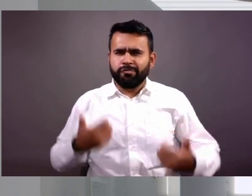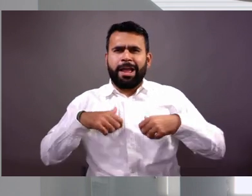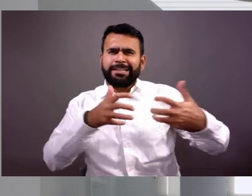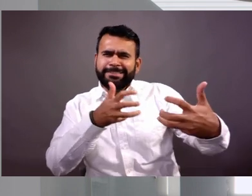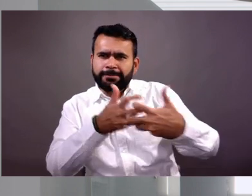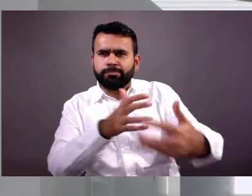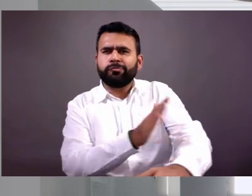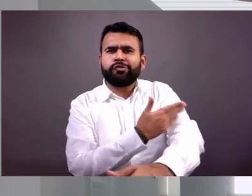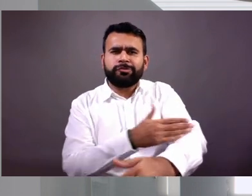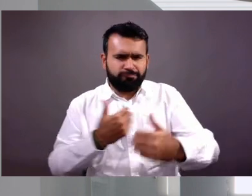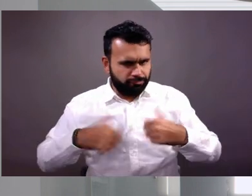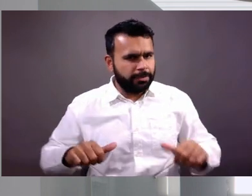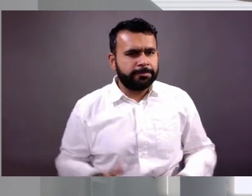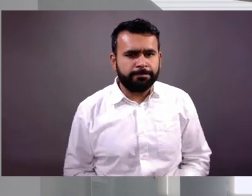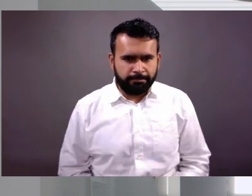So let's try with the music.